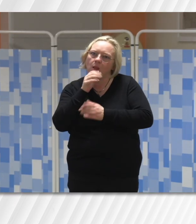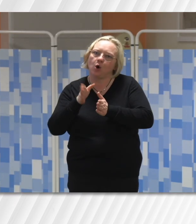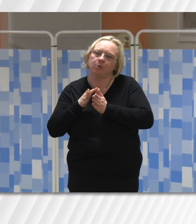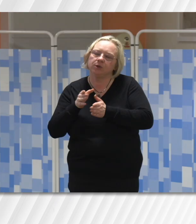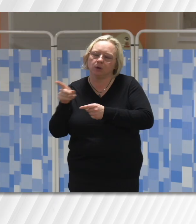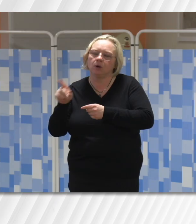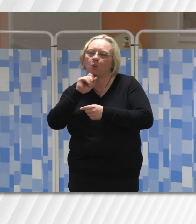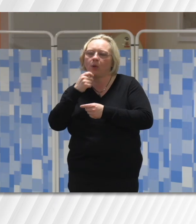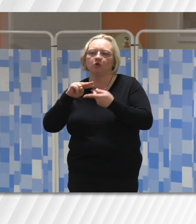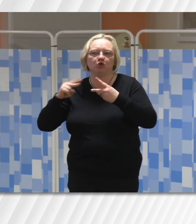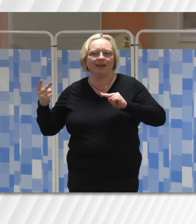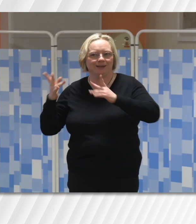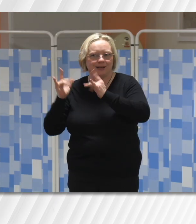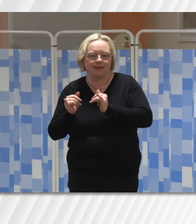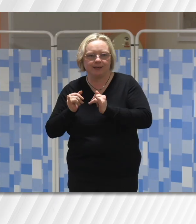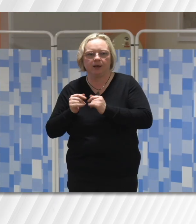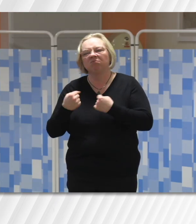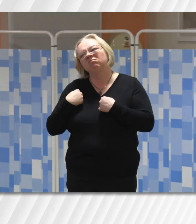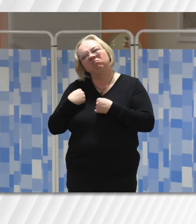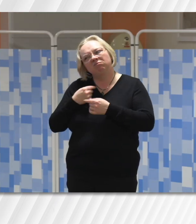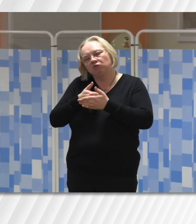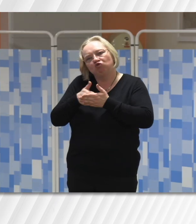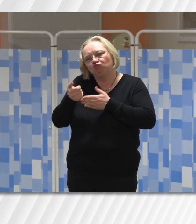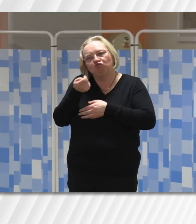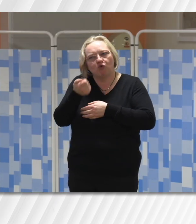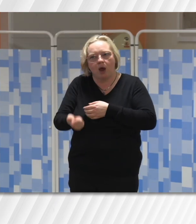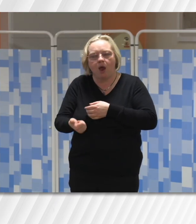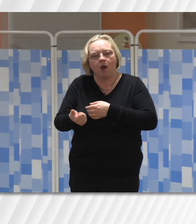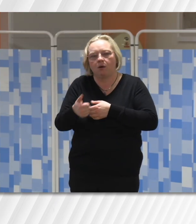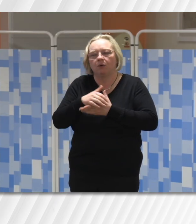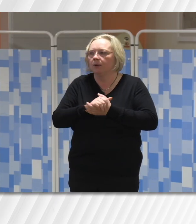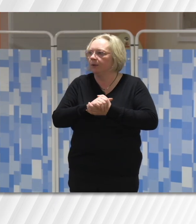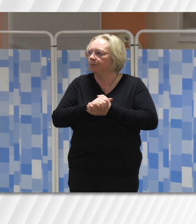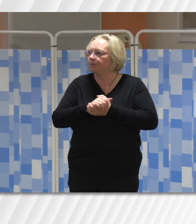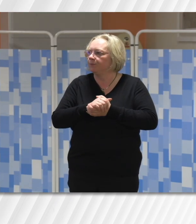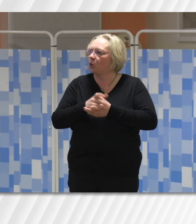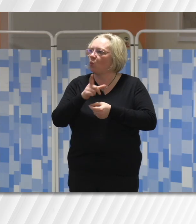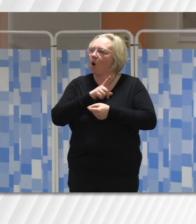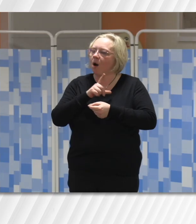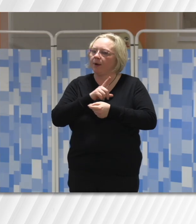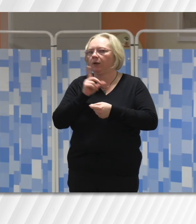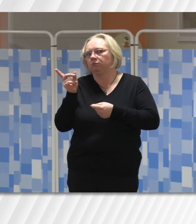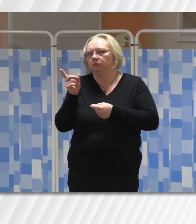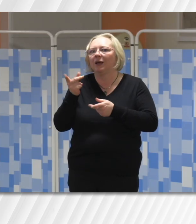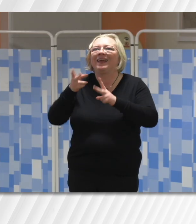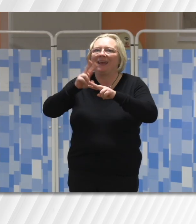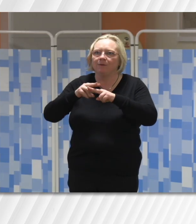Hospital. So not very often we refer. What would be the criteria that